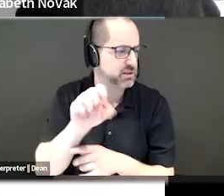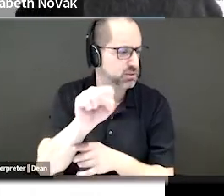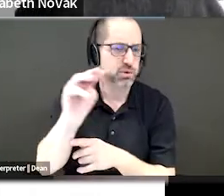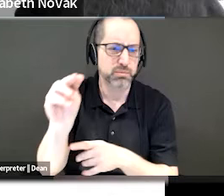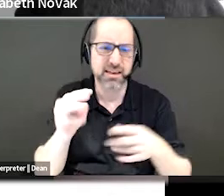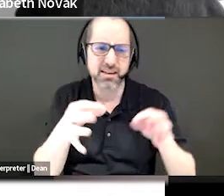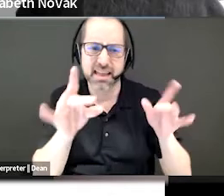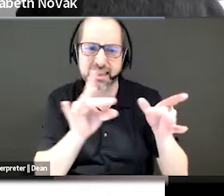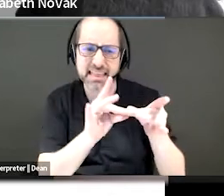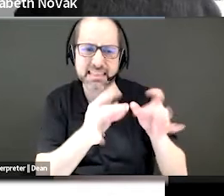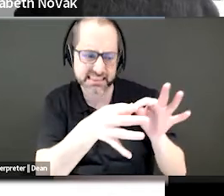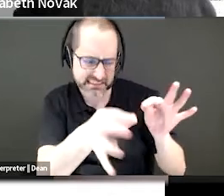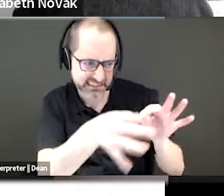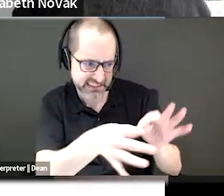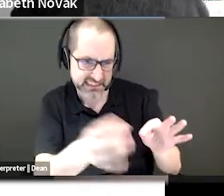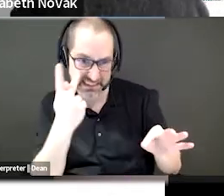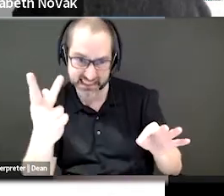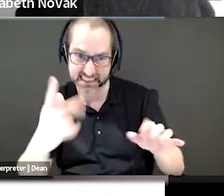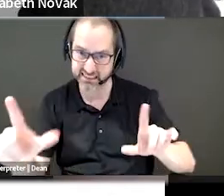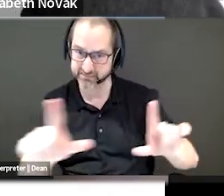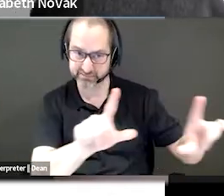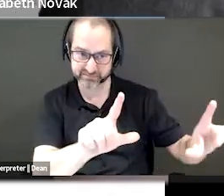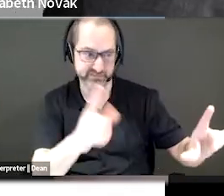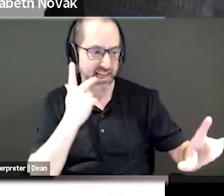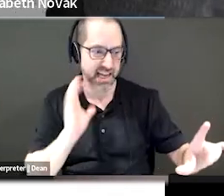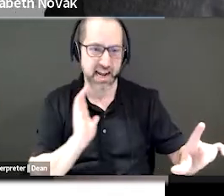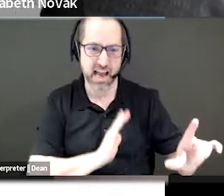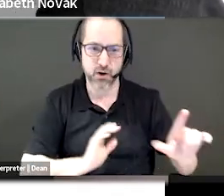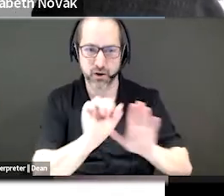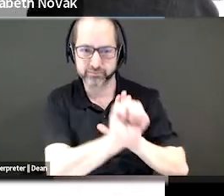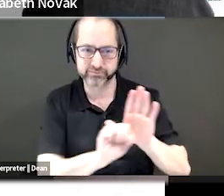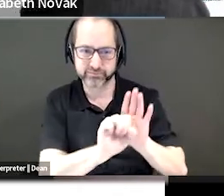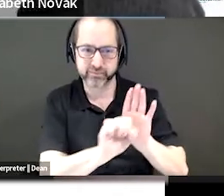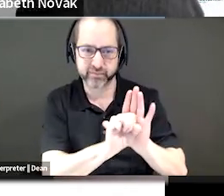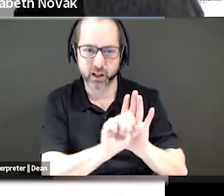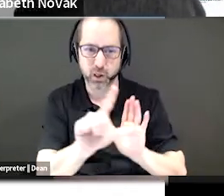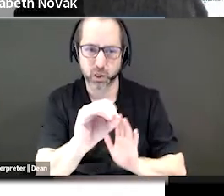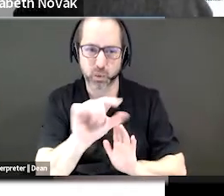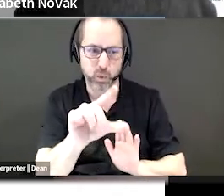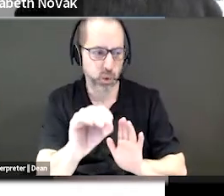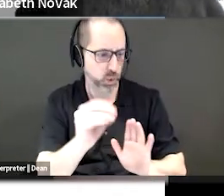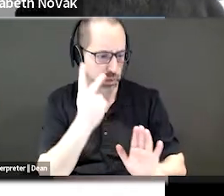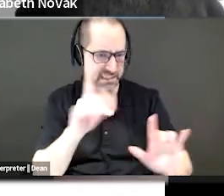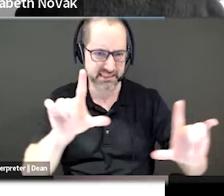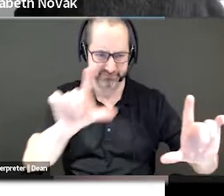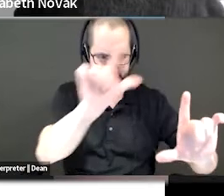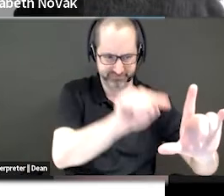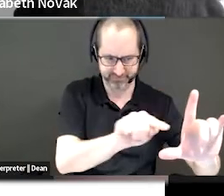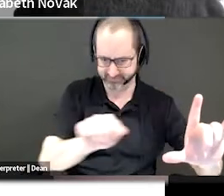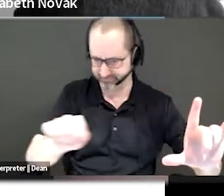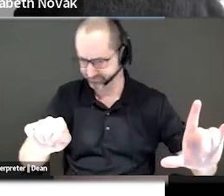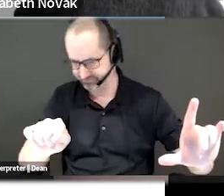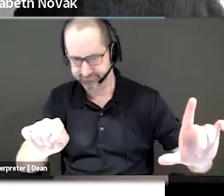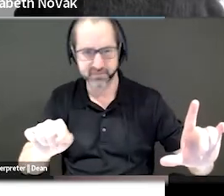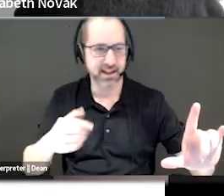below on the screen, and you can see our logo for the Discoverability Network in the lower left-hand corner.